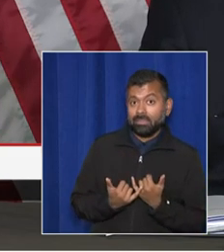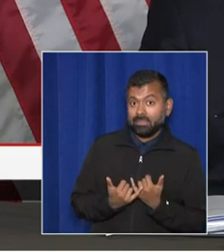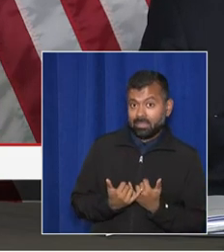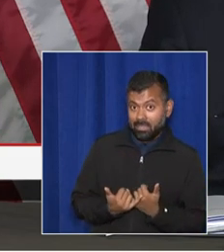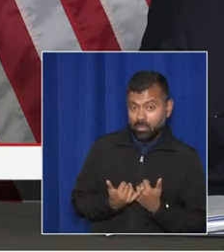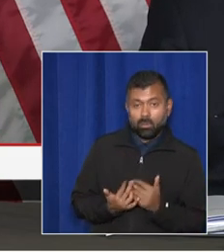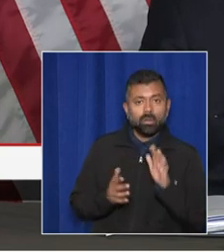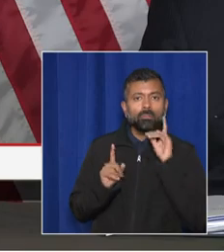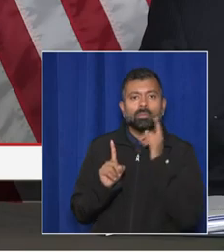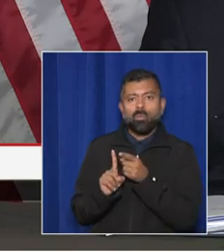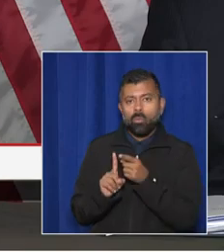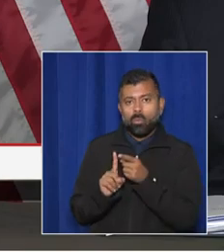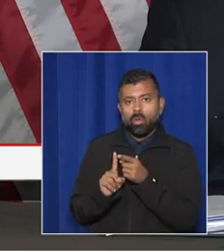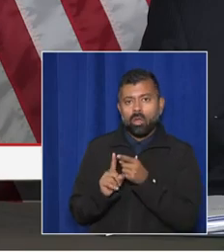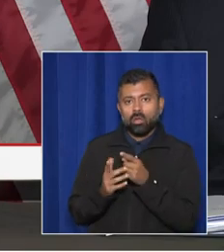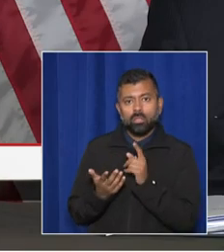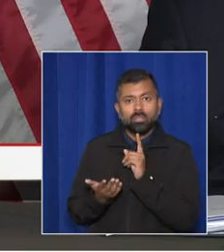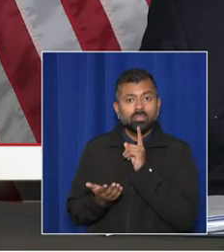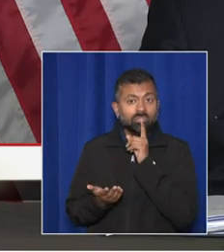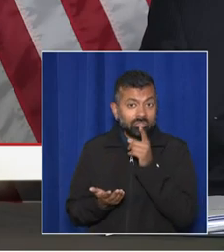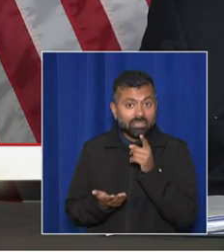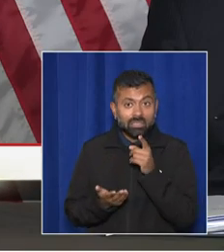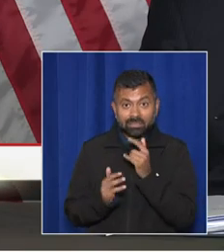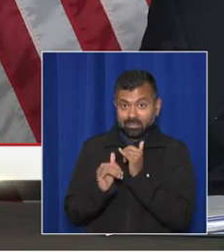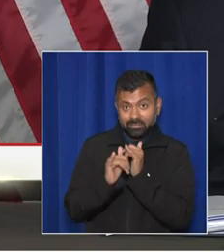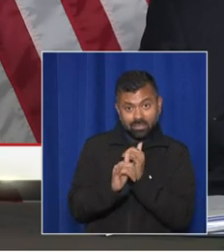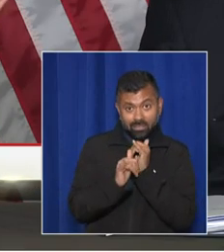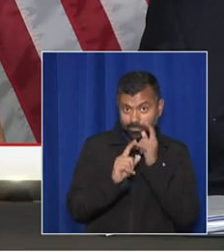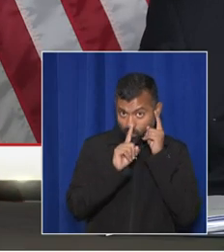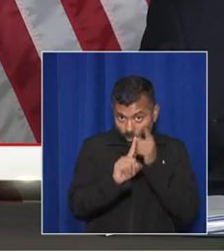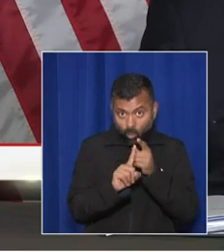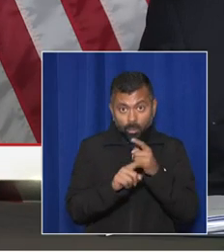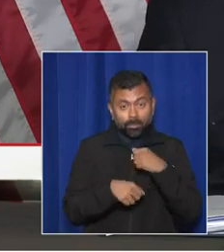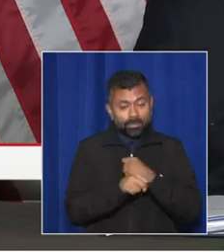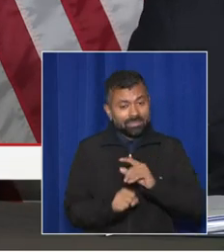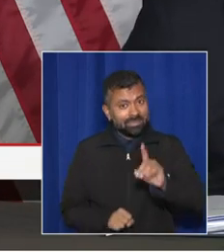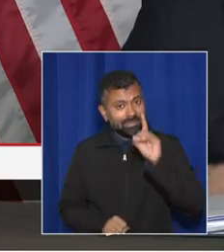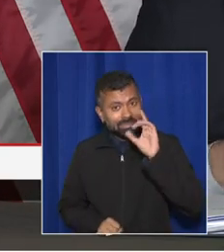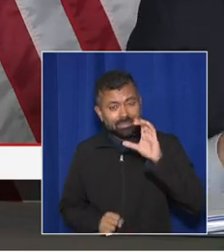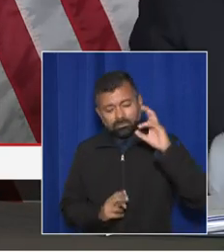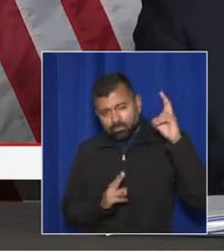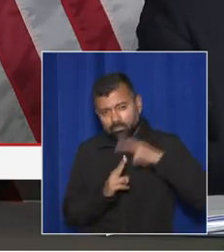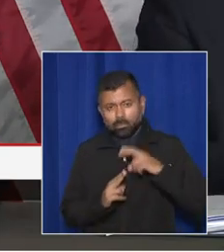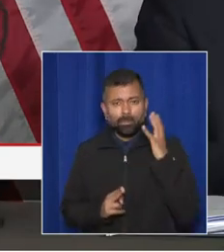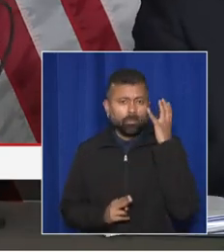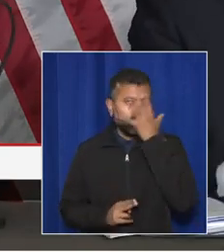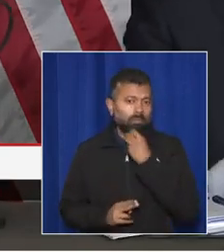our overarching goal, D.C. the most beautiful capital city in the world. All right, thank you, everybody.